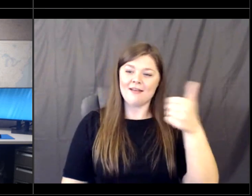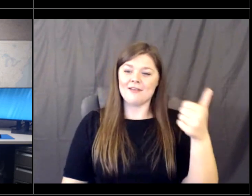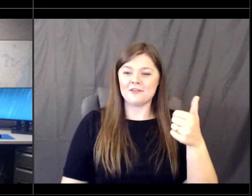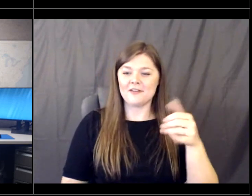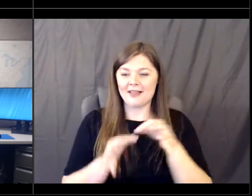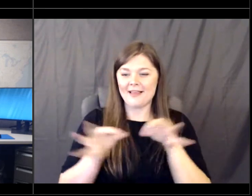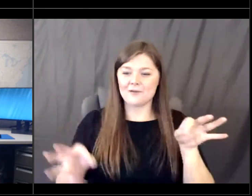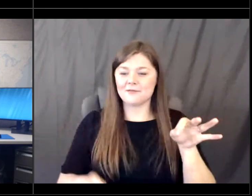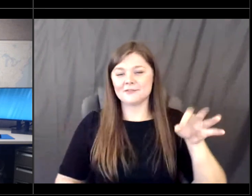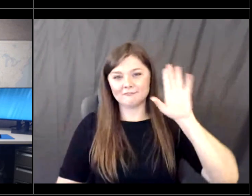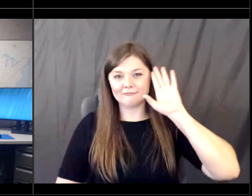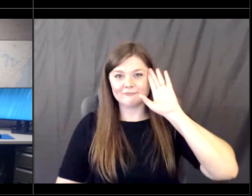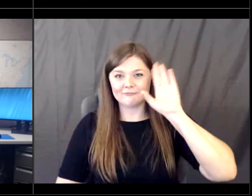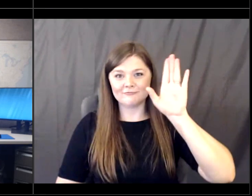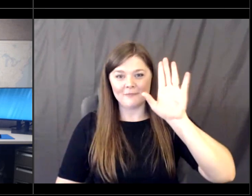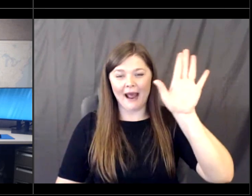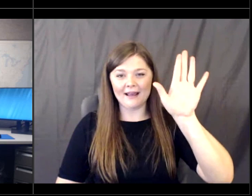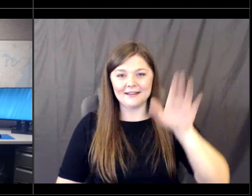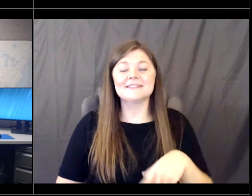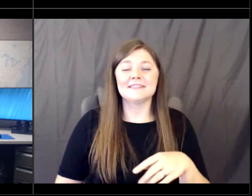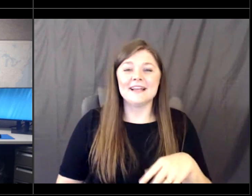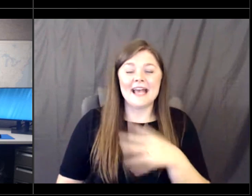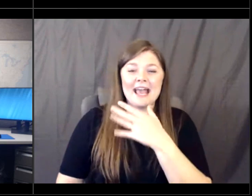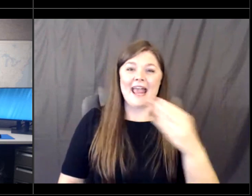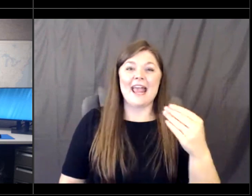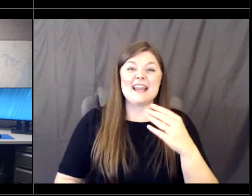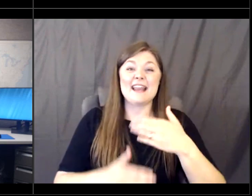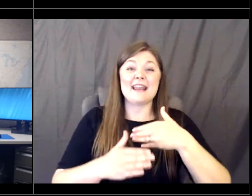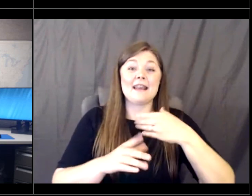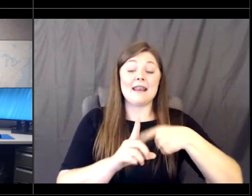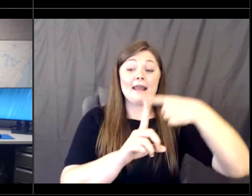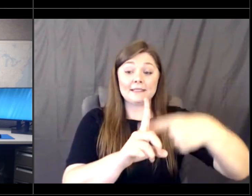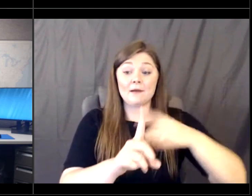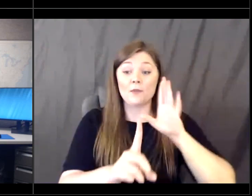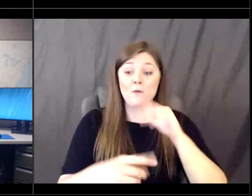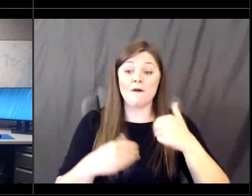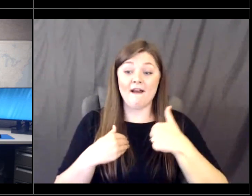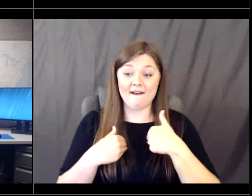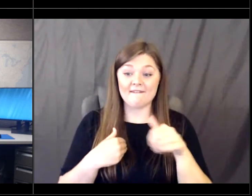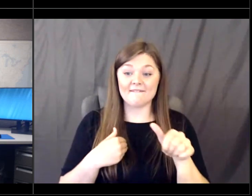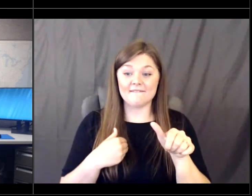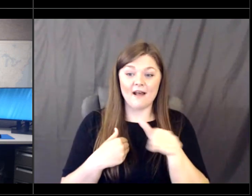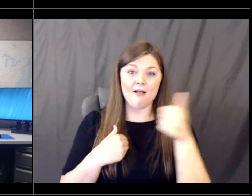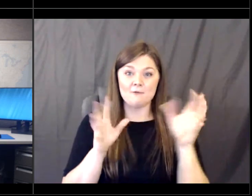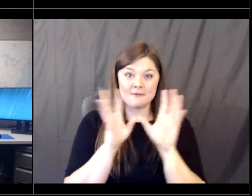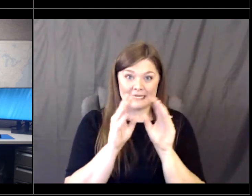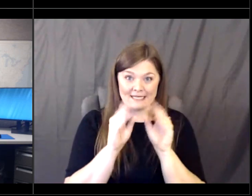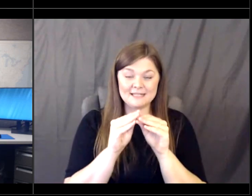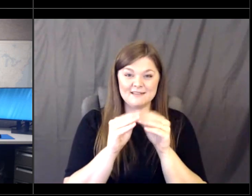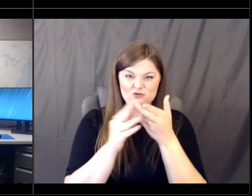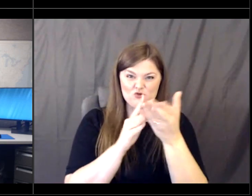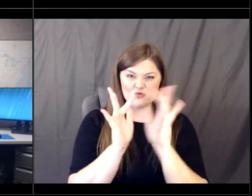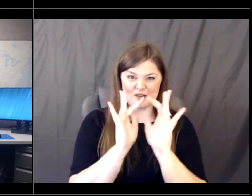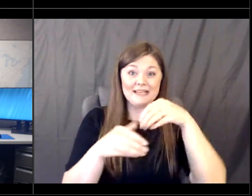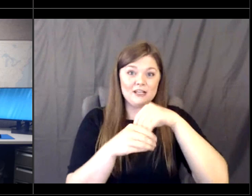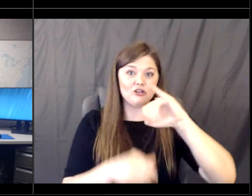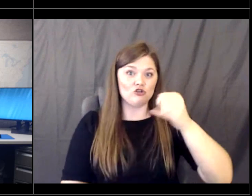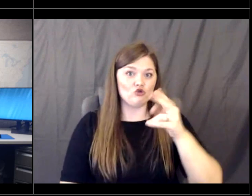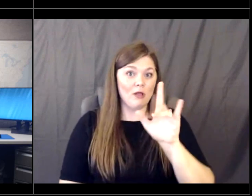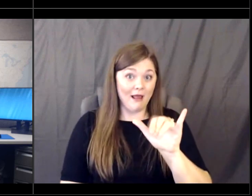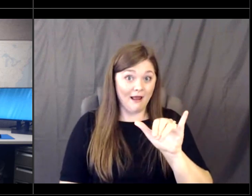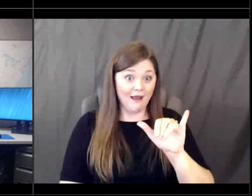and stay tuned, as we're going to have another webinar next month in July. Hopefully this one will actually be leading up